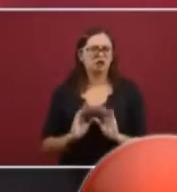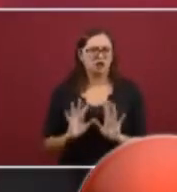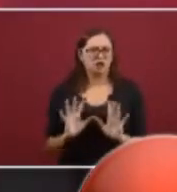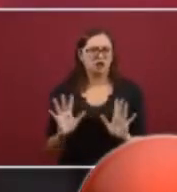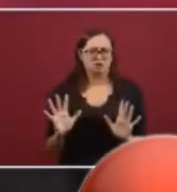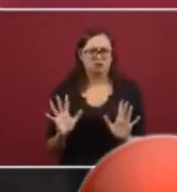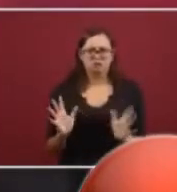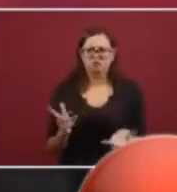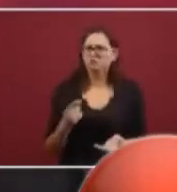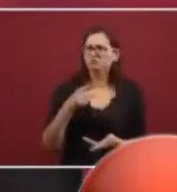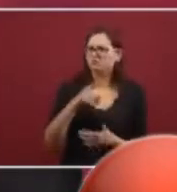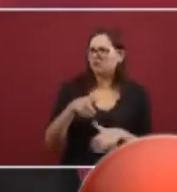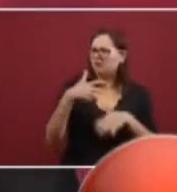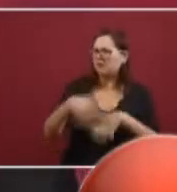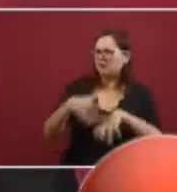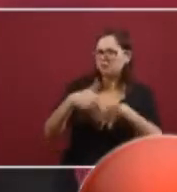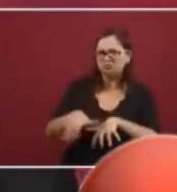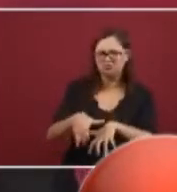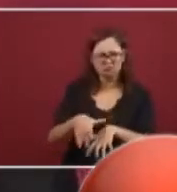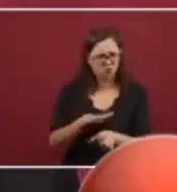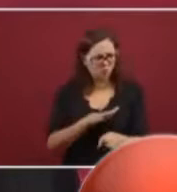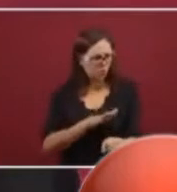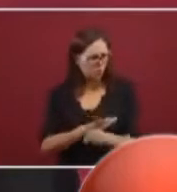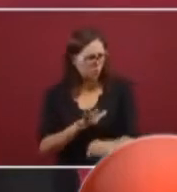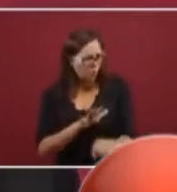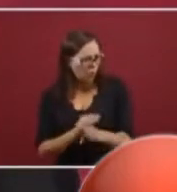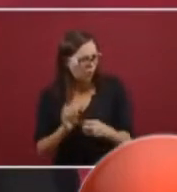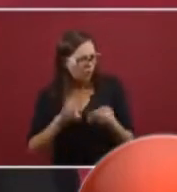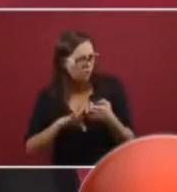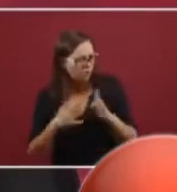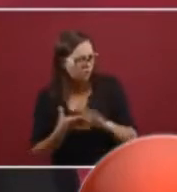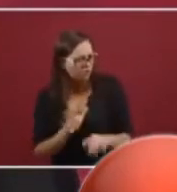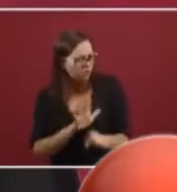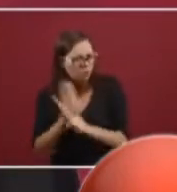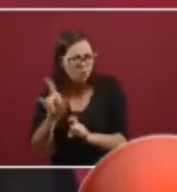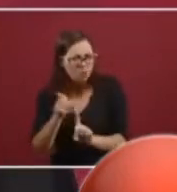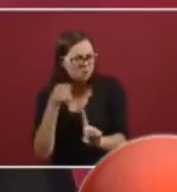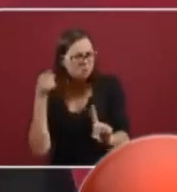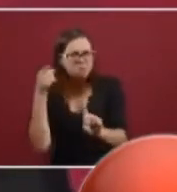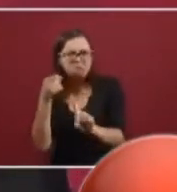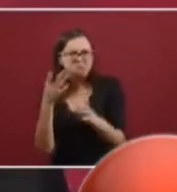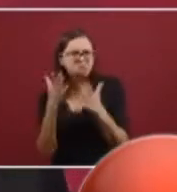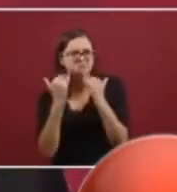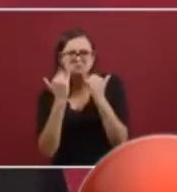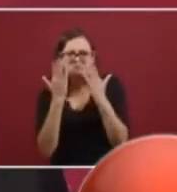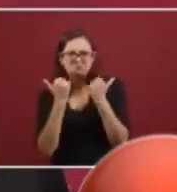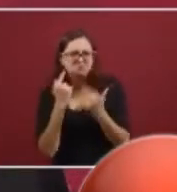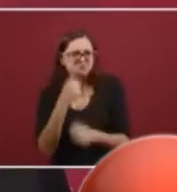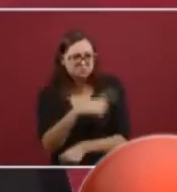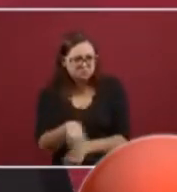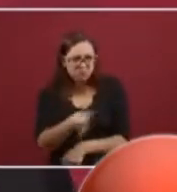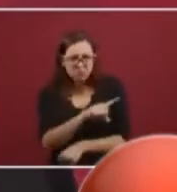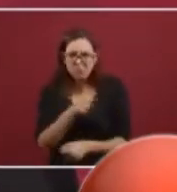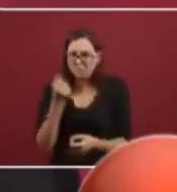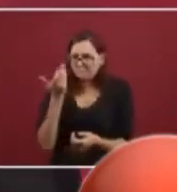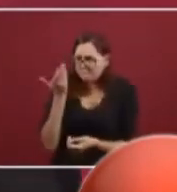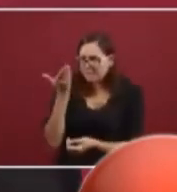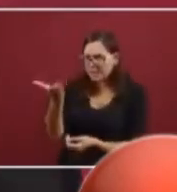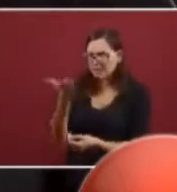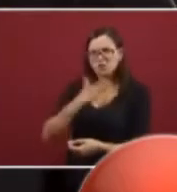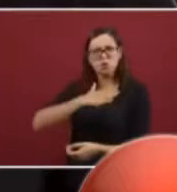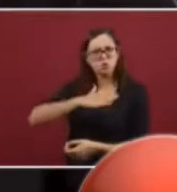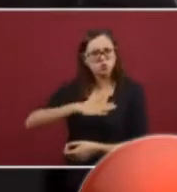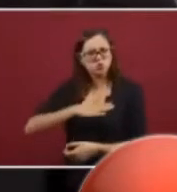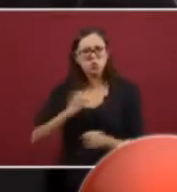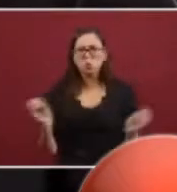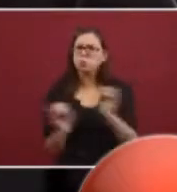Tiene razón de ser. I'm just saying there is no foundation, there's no reason for that. There's no just cause for